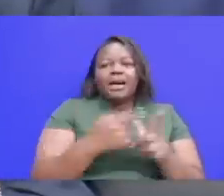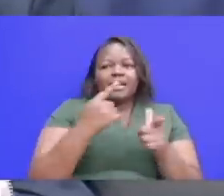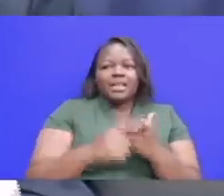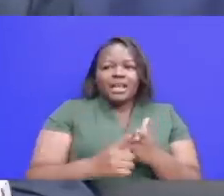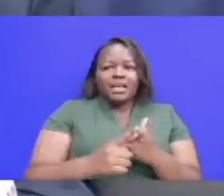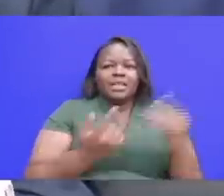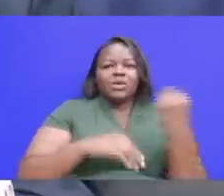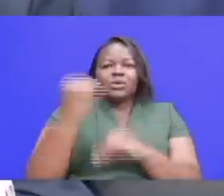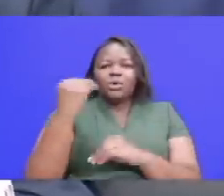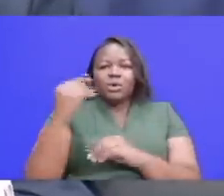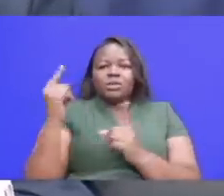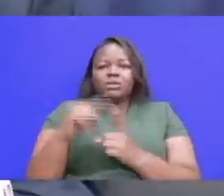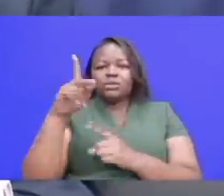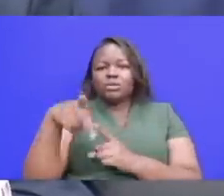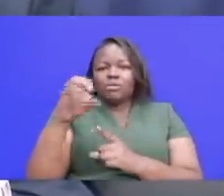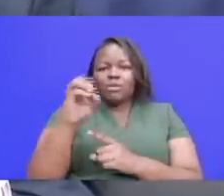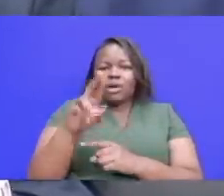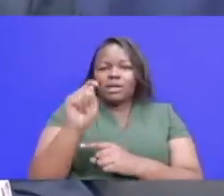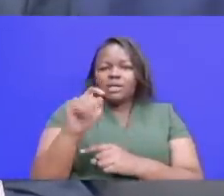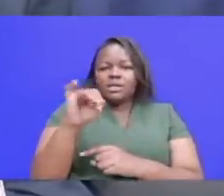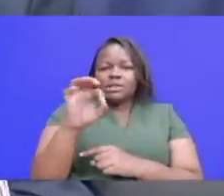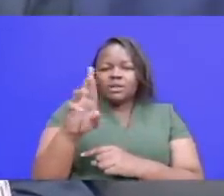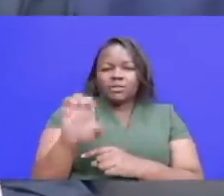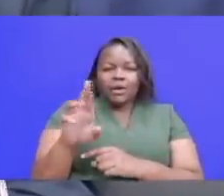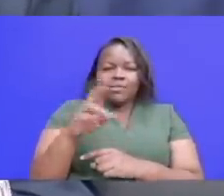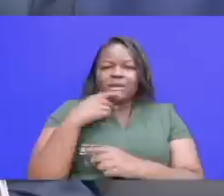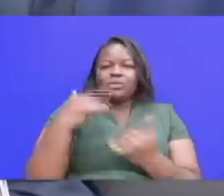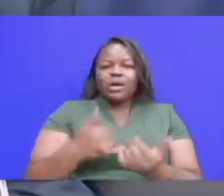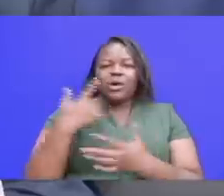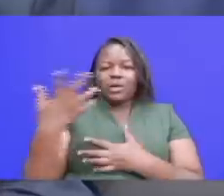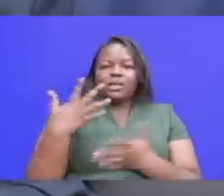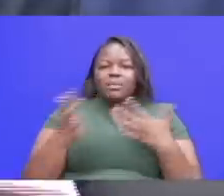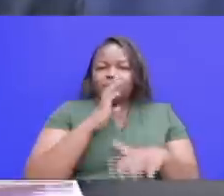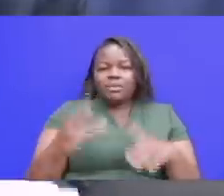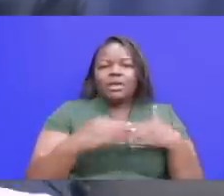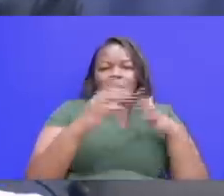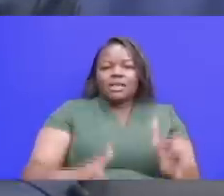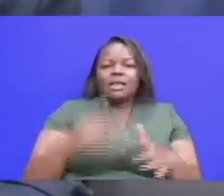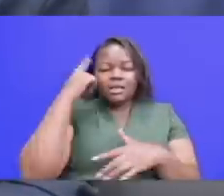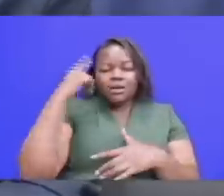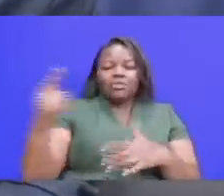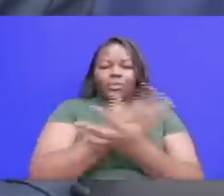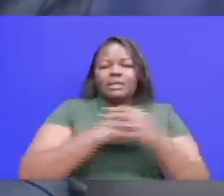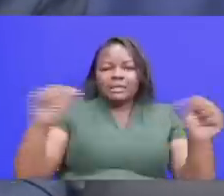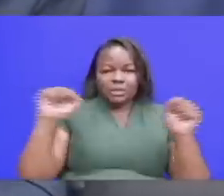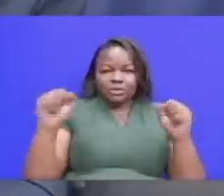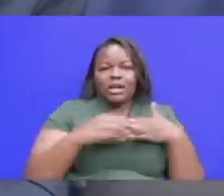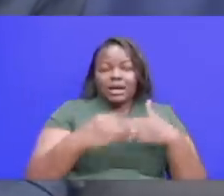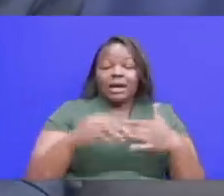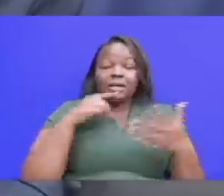to Potiphar. Potiphar was like the head of the presidential guard. But the point here very well, which we